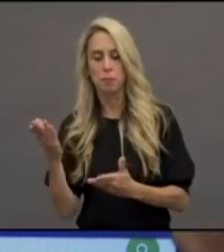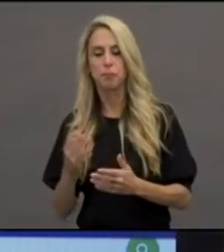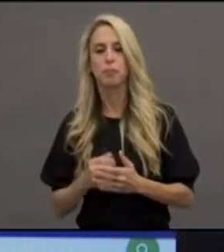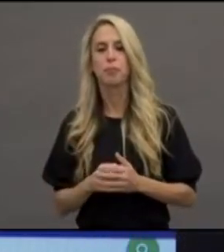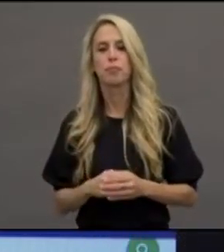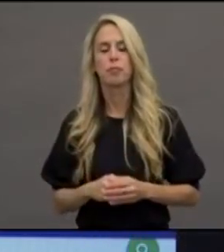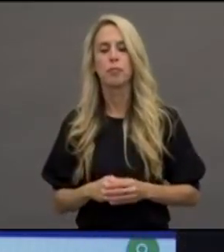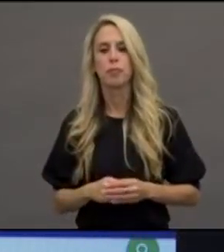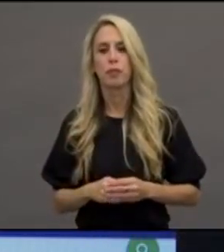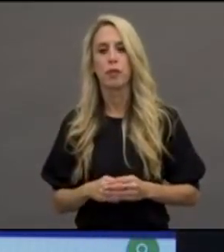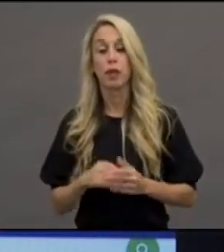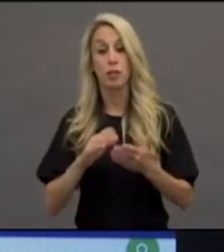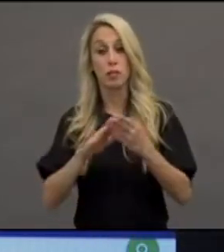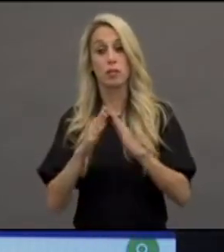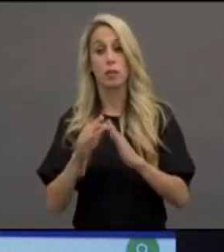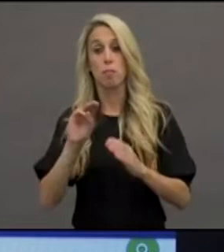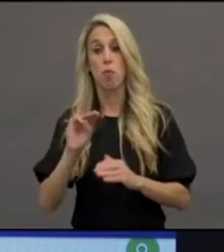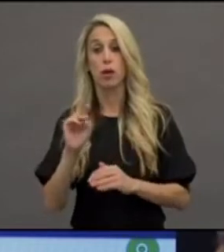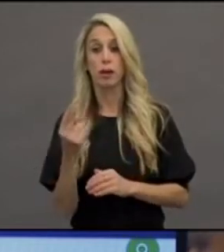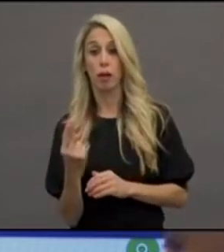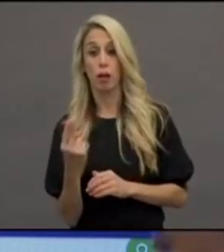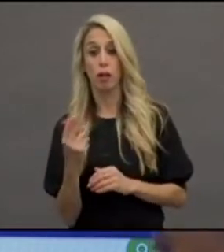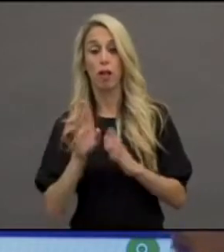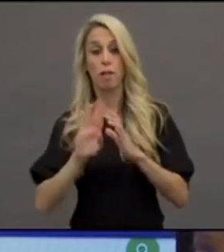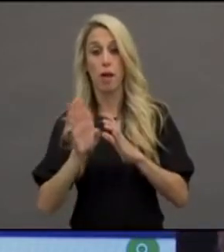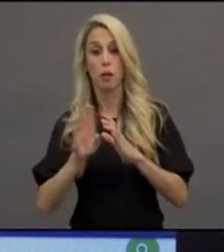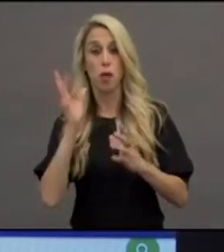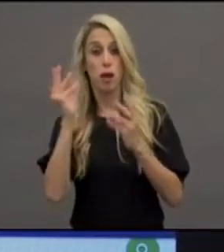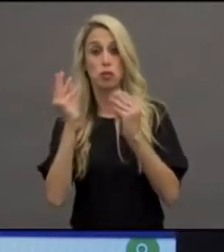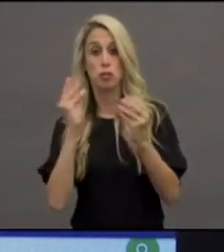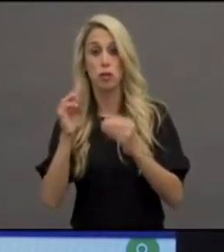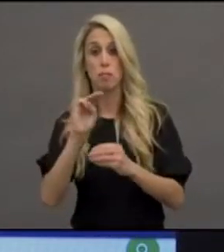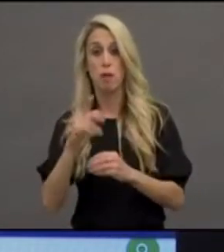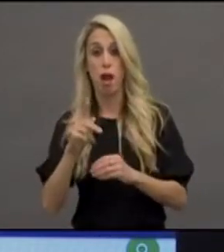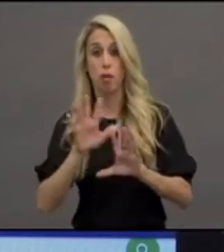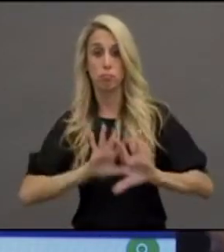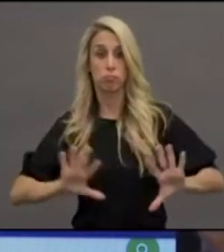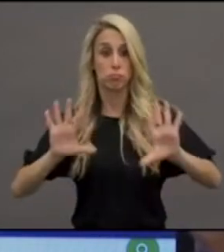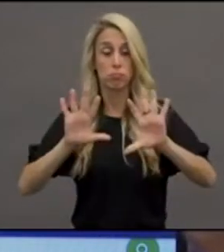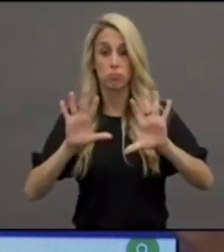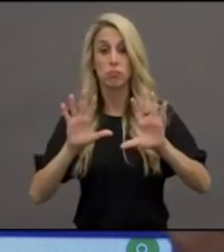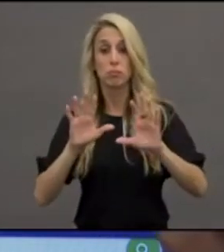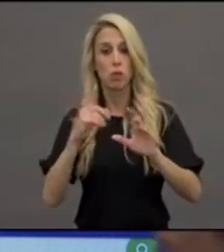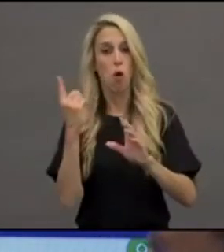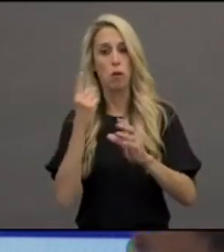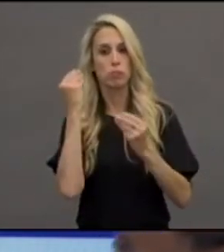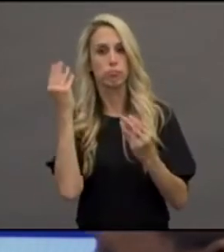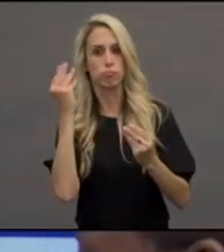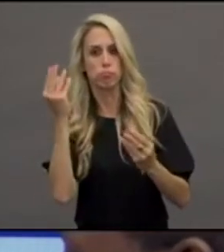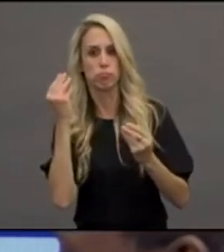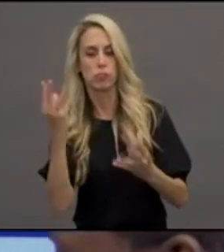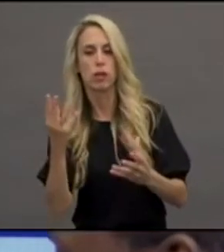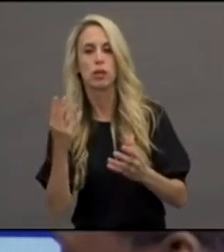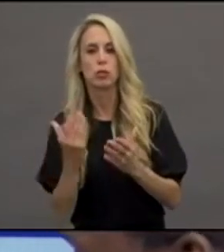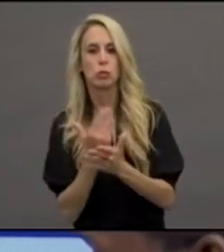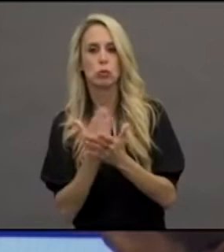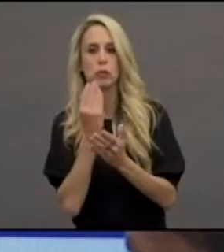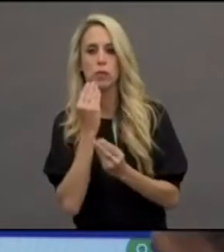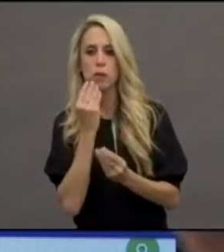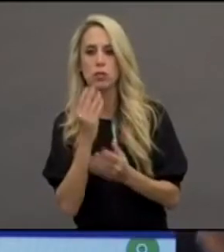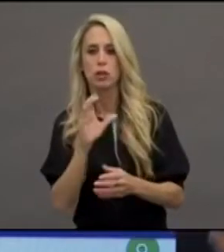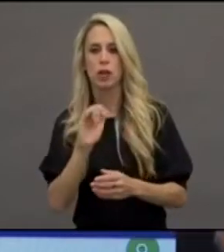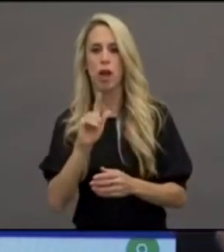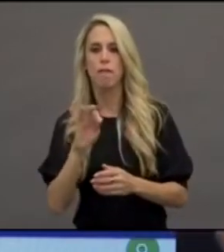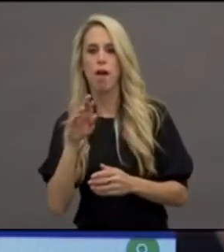you can see here, you can see the City of Morgan Hills evacuation map, which is updated, CAL FIRE's evacuation